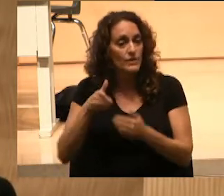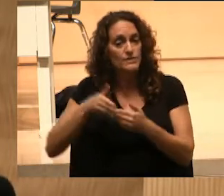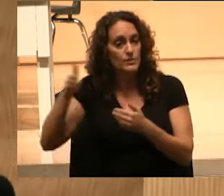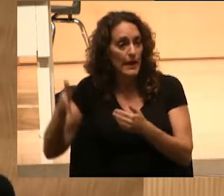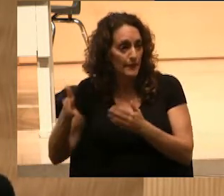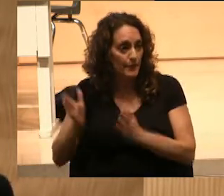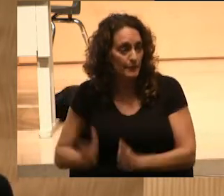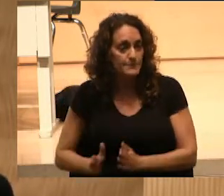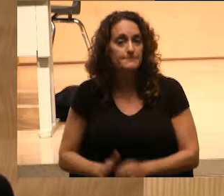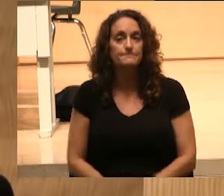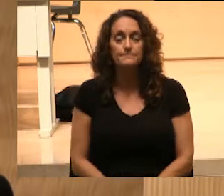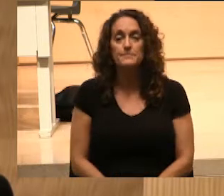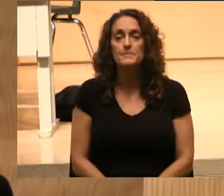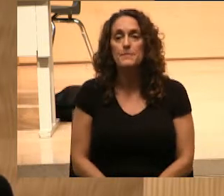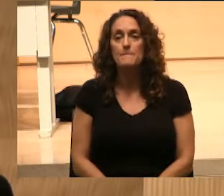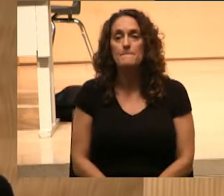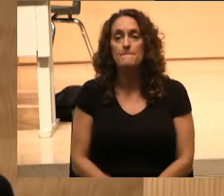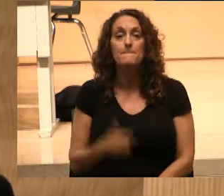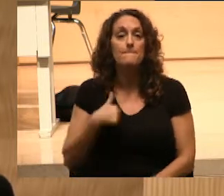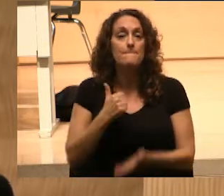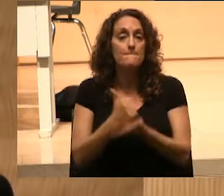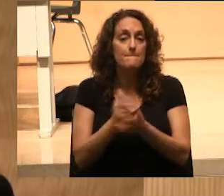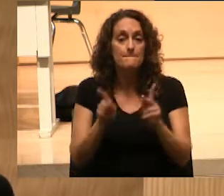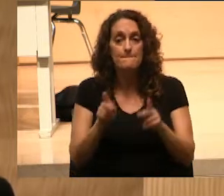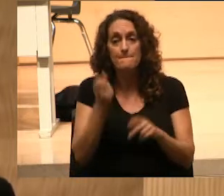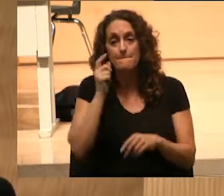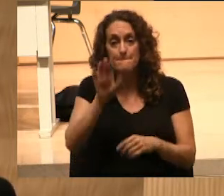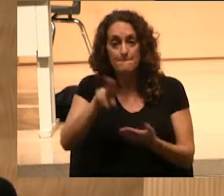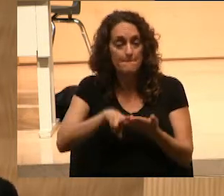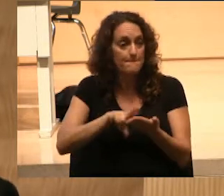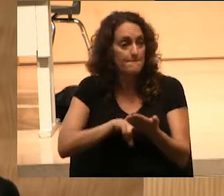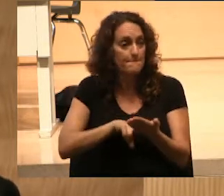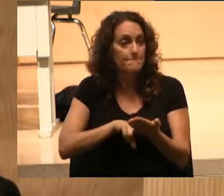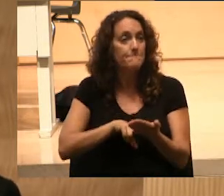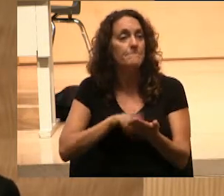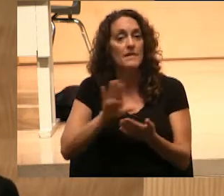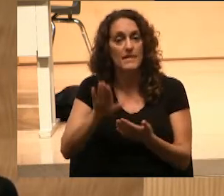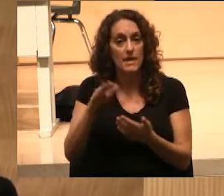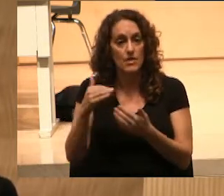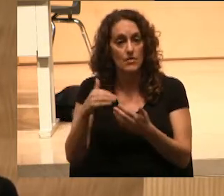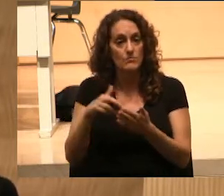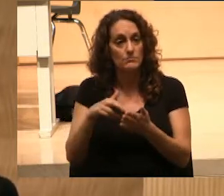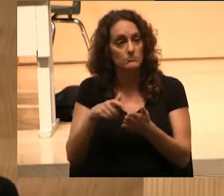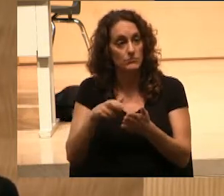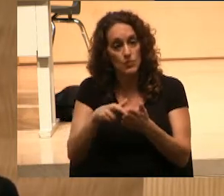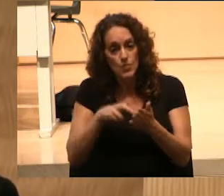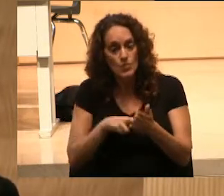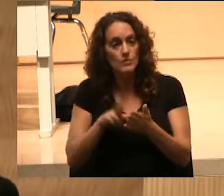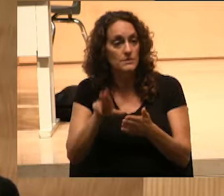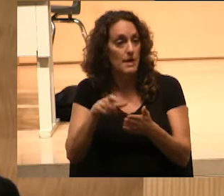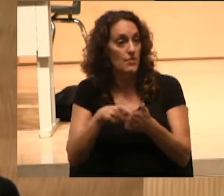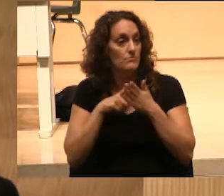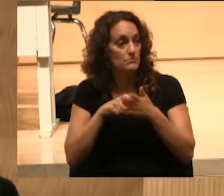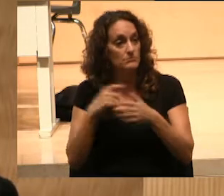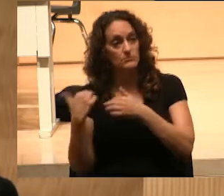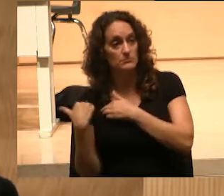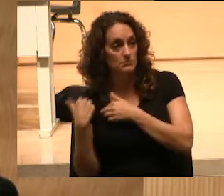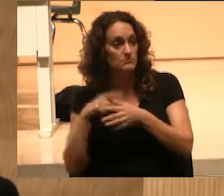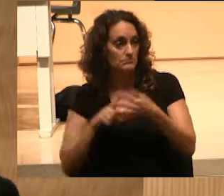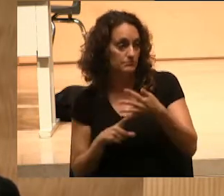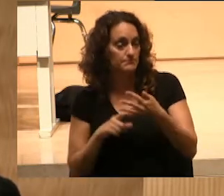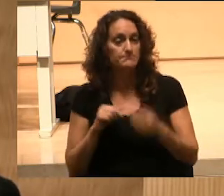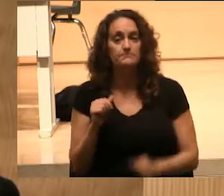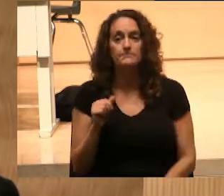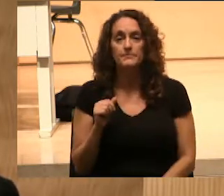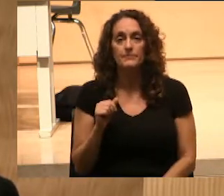neighbors. We'll help a tenant understand their lease and what their obligations are to go along with it, and we'll